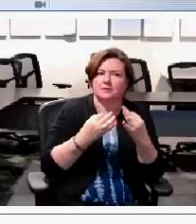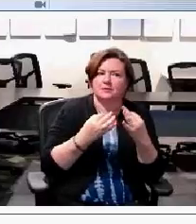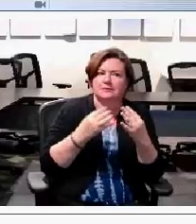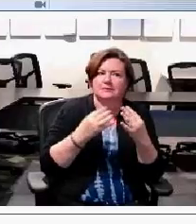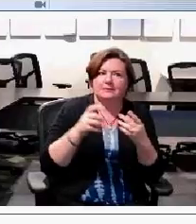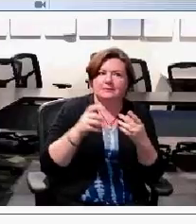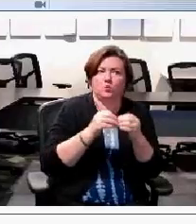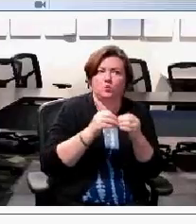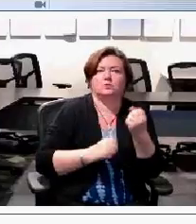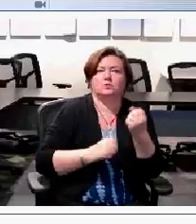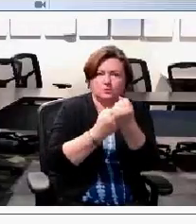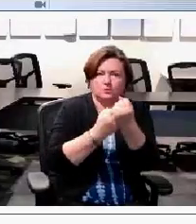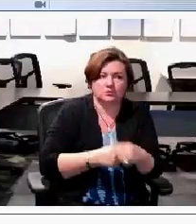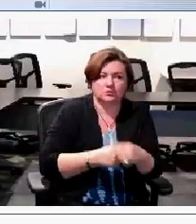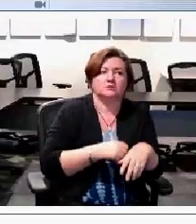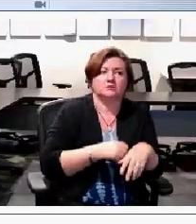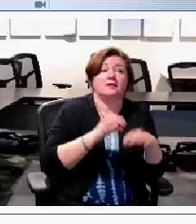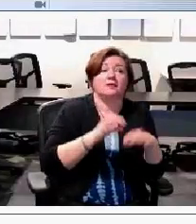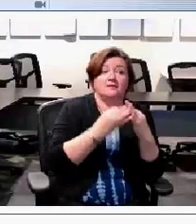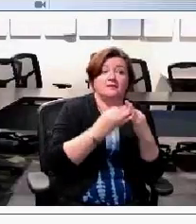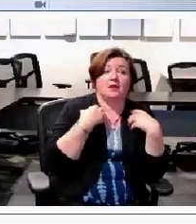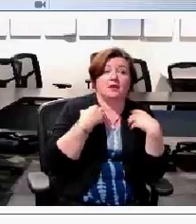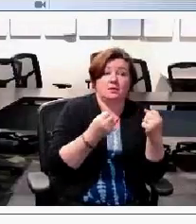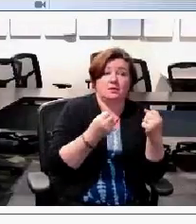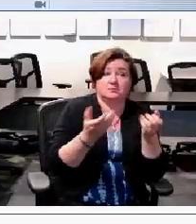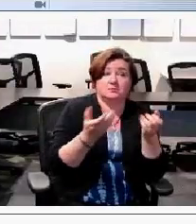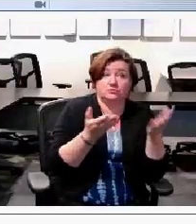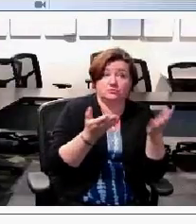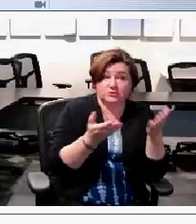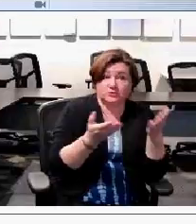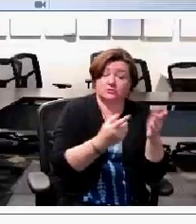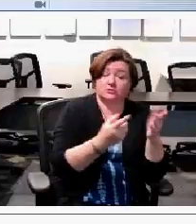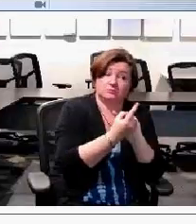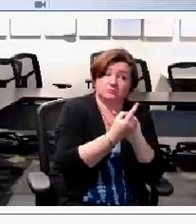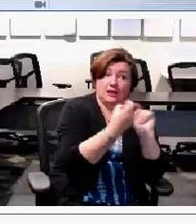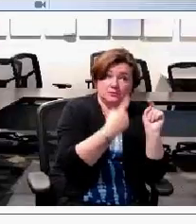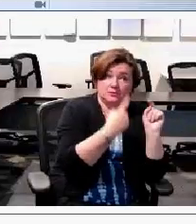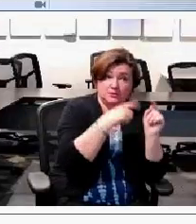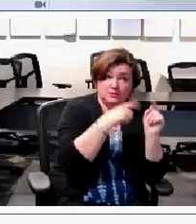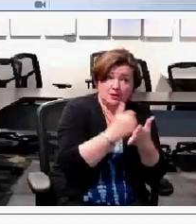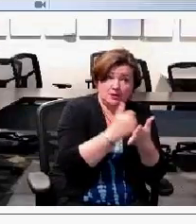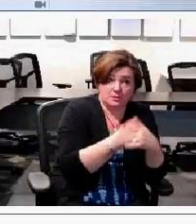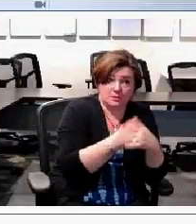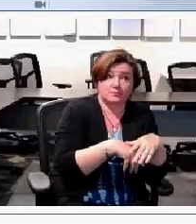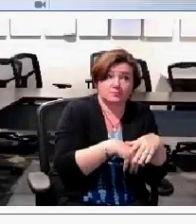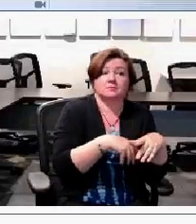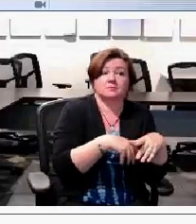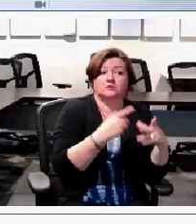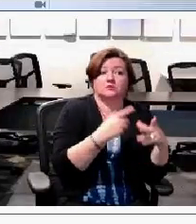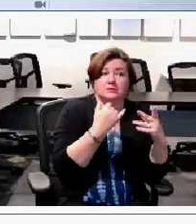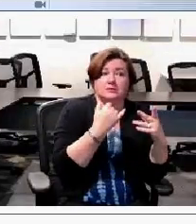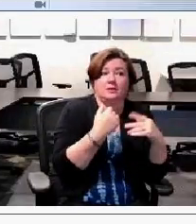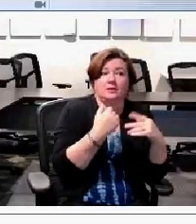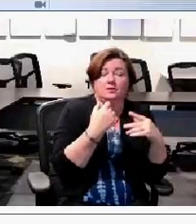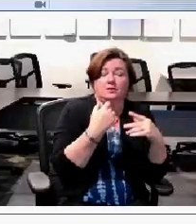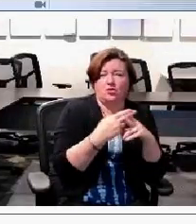Health services approached us as a delivery partner for Health for Two. We've been doing that now for